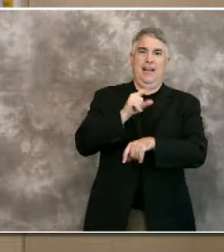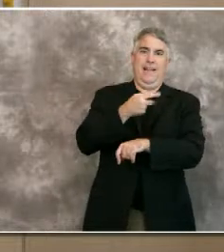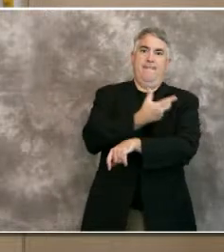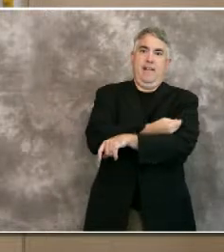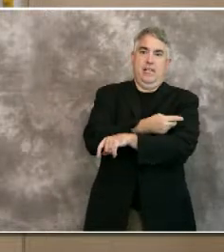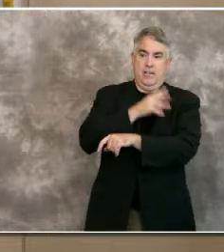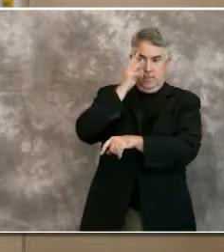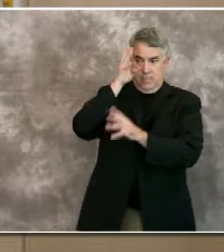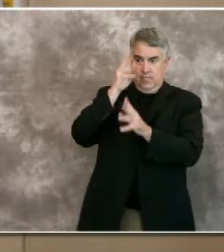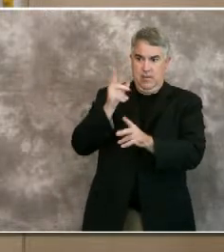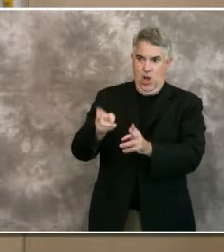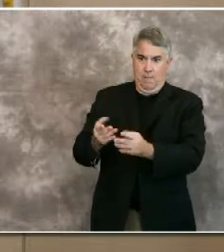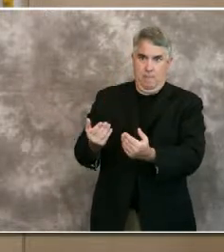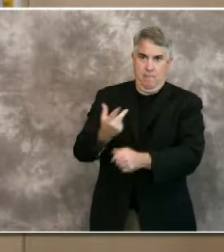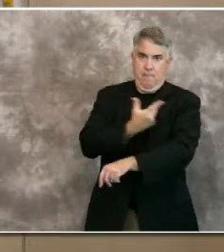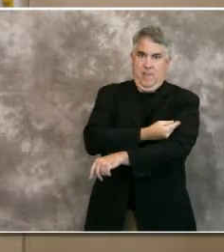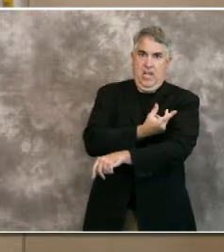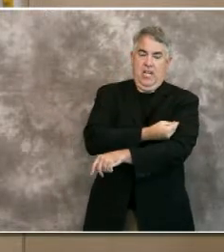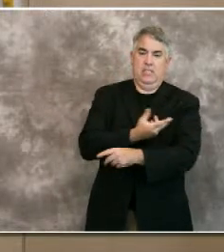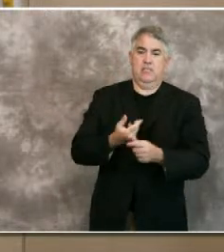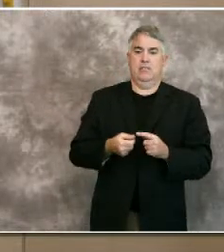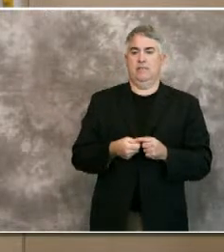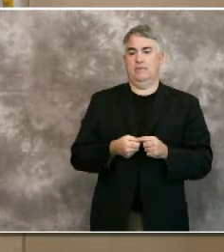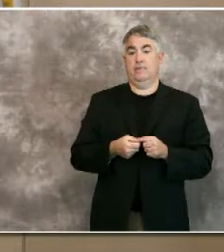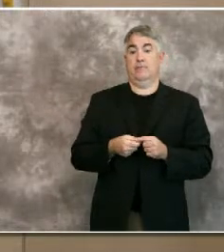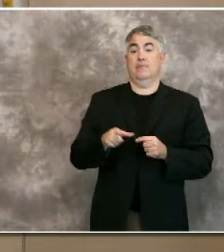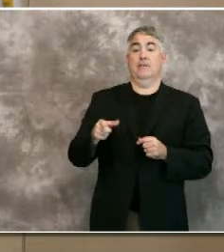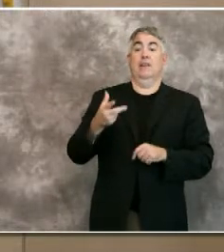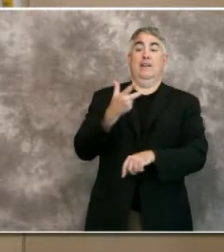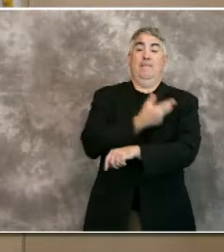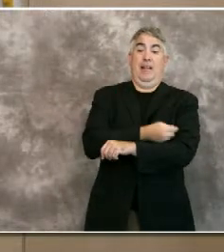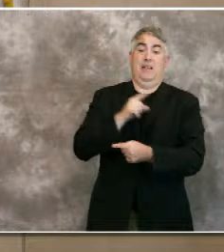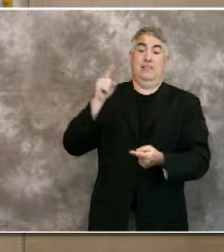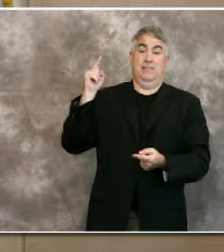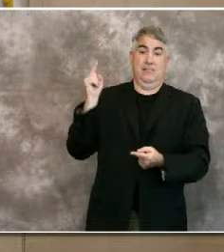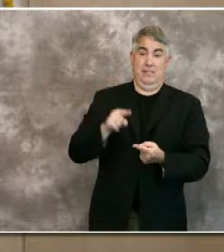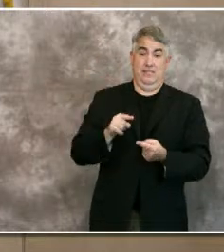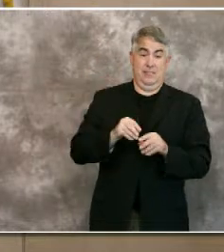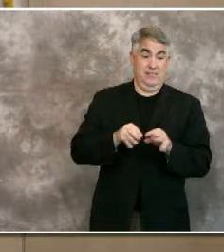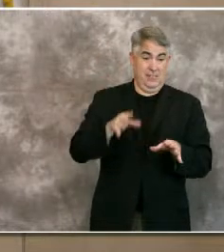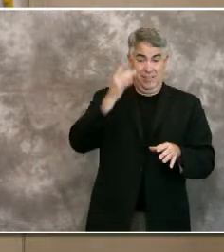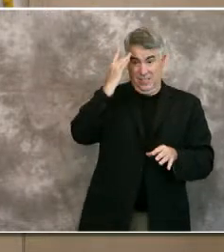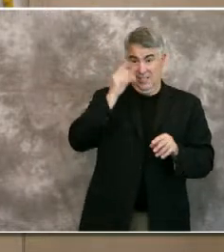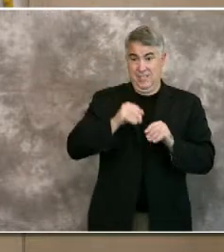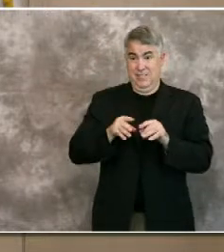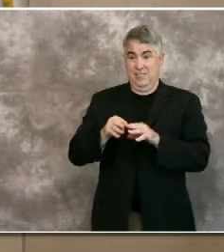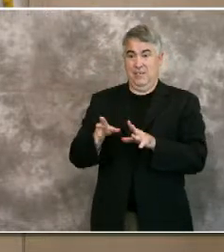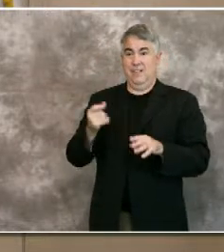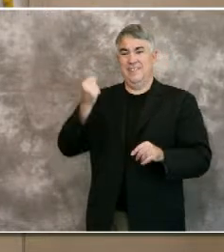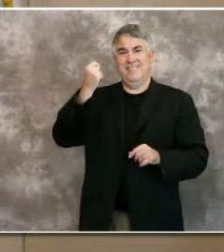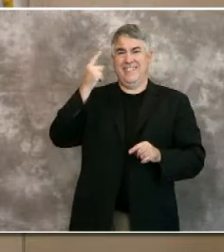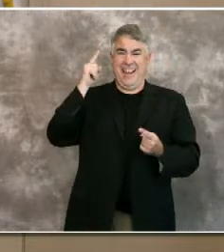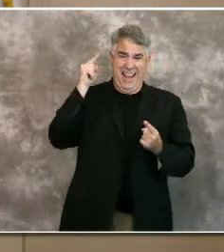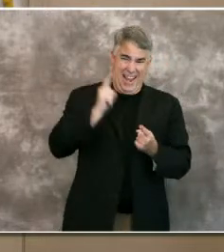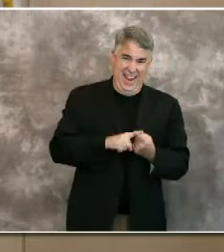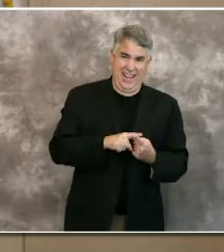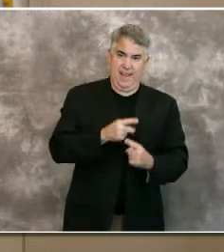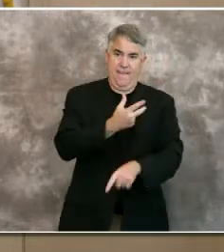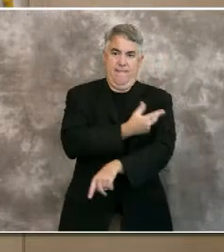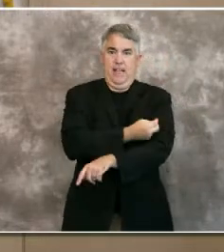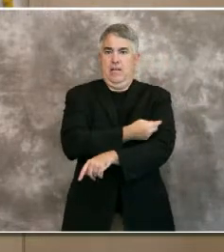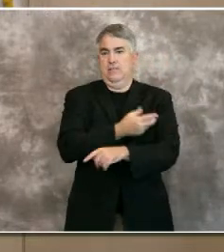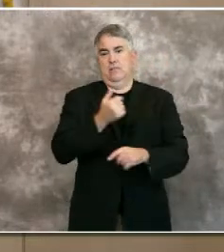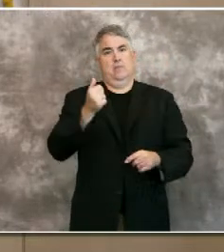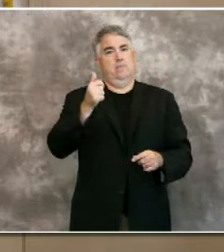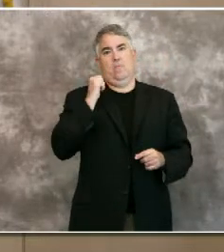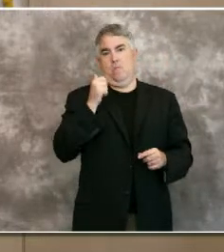effective vaccine is produced and made available to the public, we will not have herd immunity. So again,